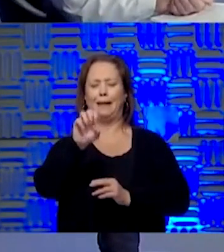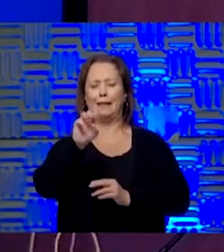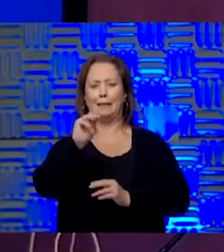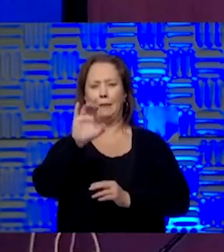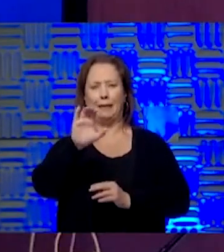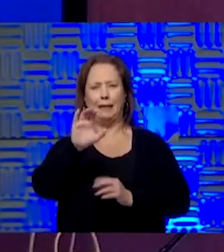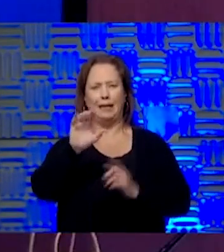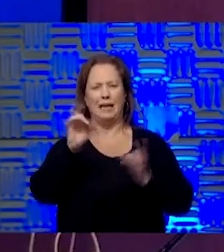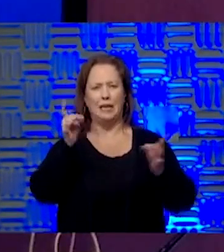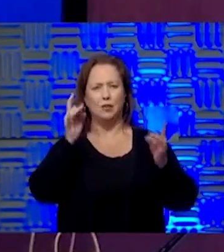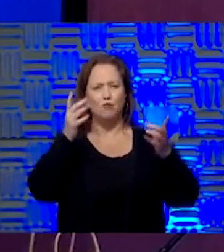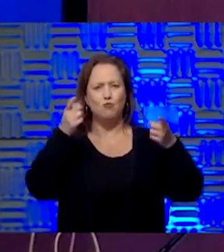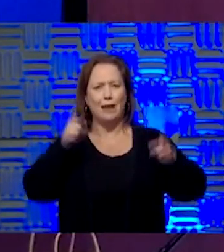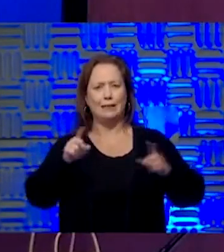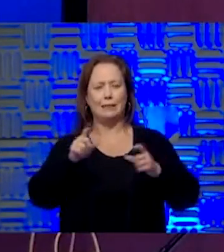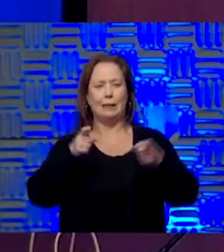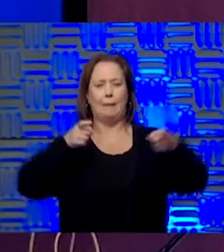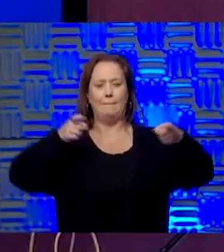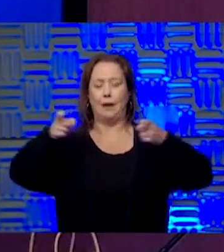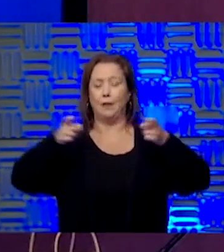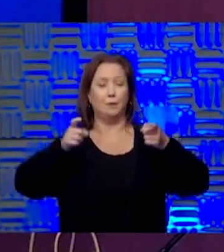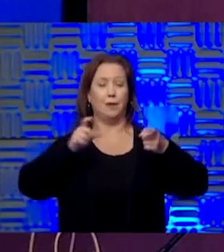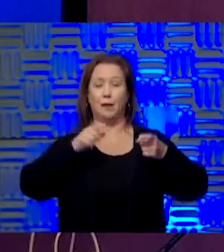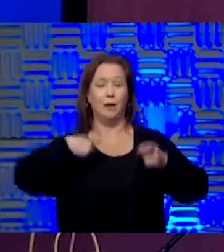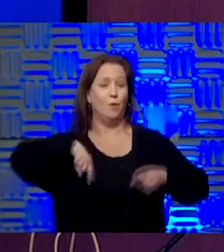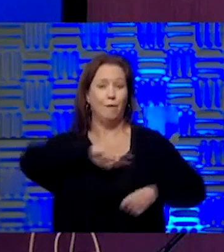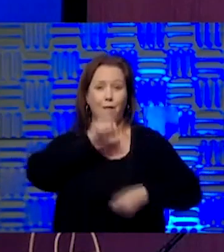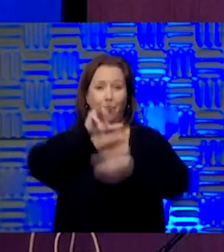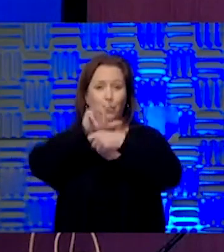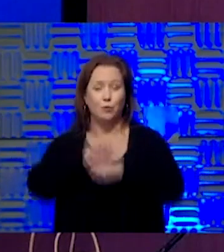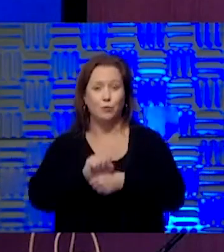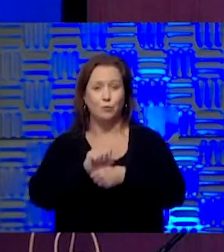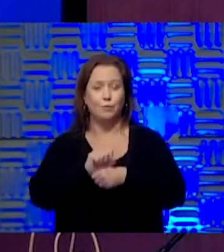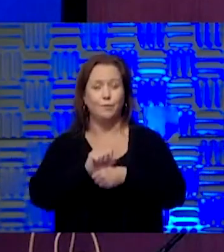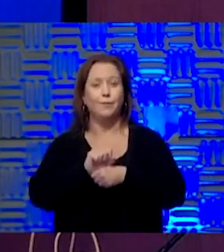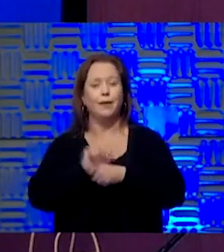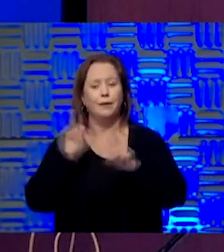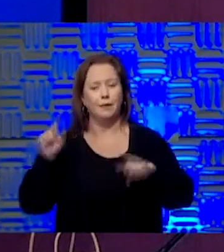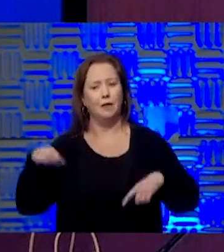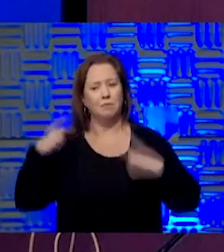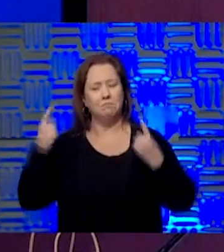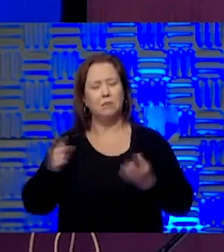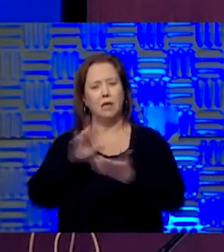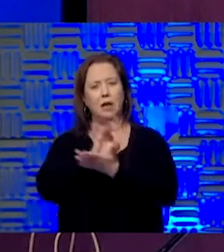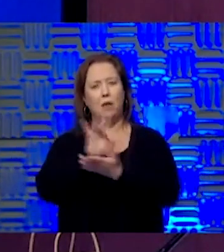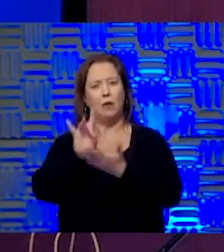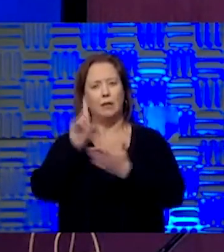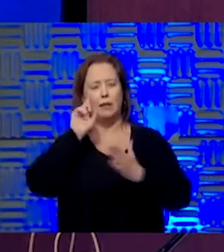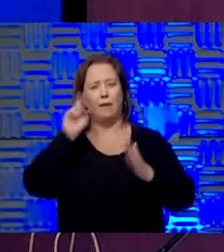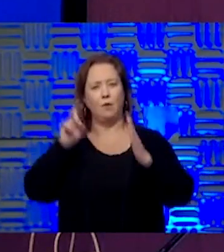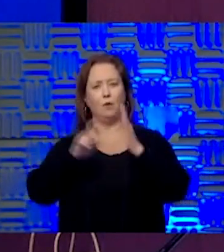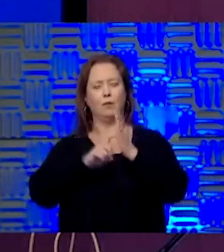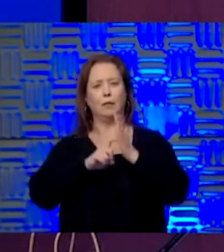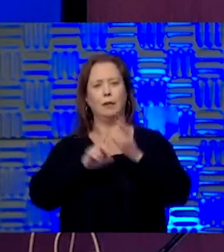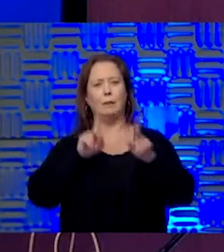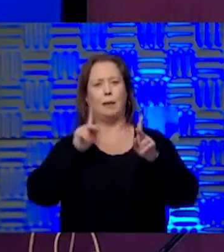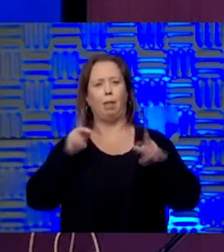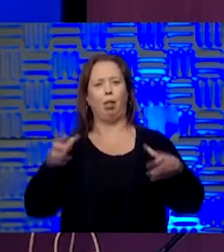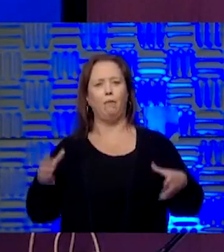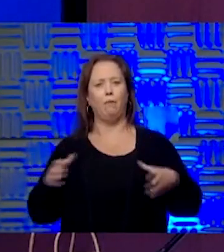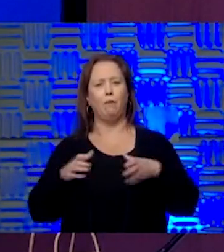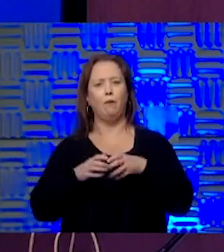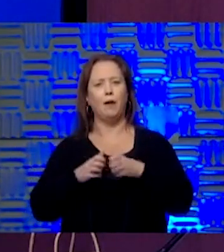crisis management. We're not used to this. Thing I've noticed in the last 8 weeks is it really has, in a strange way, pulled people together,